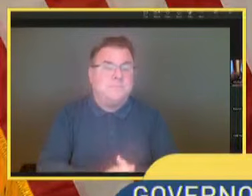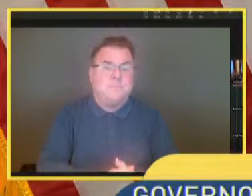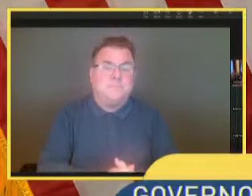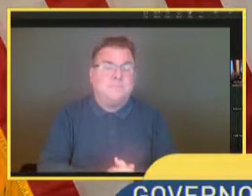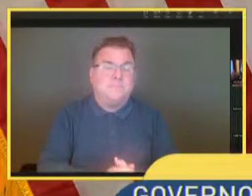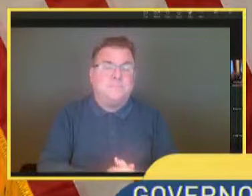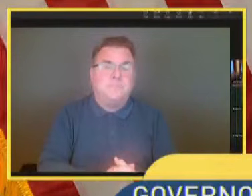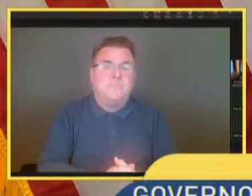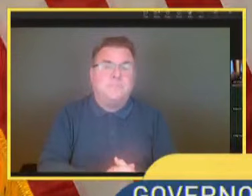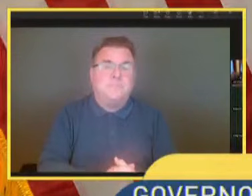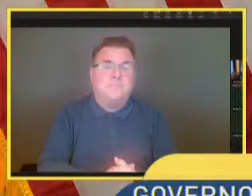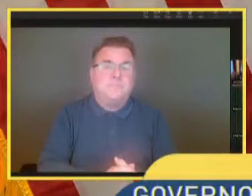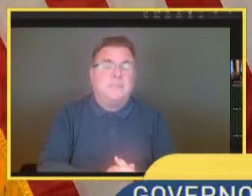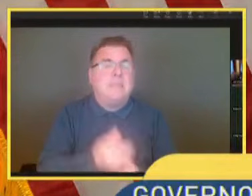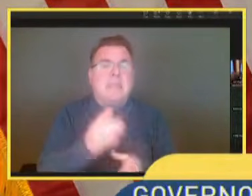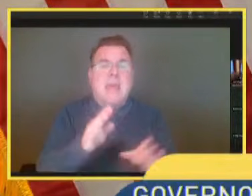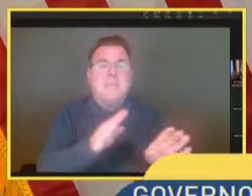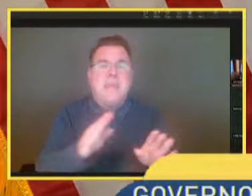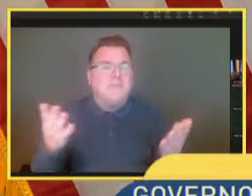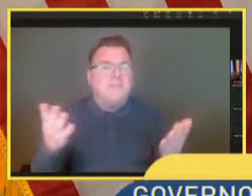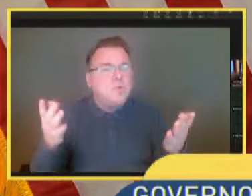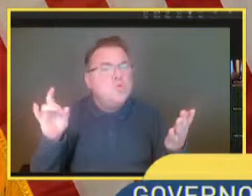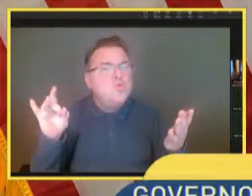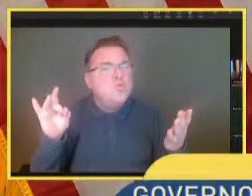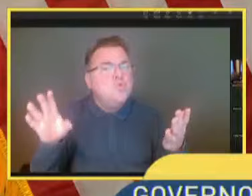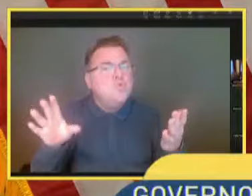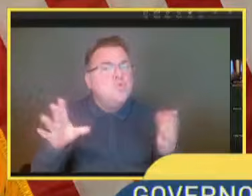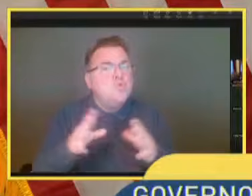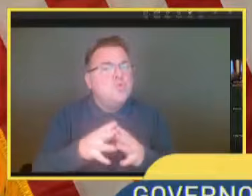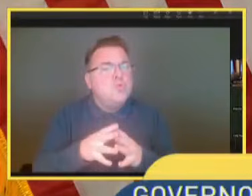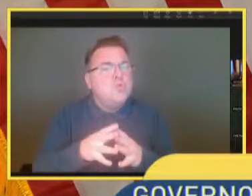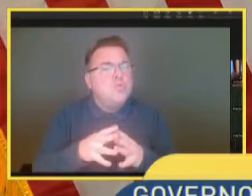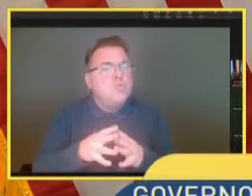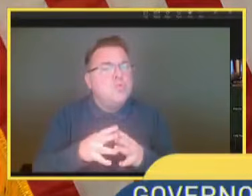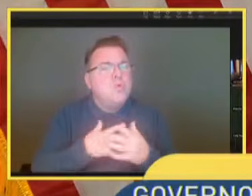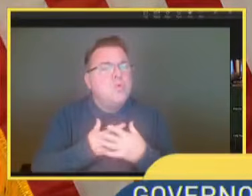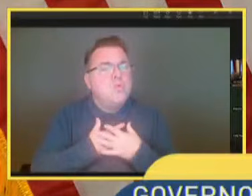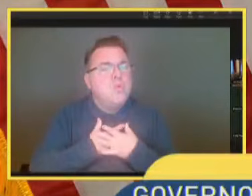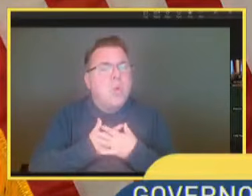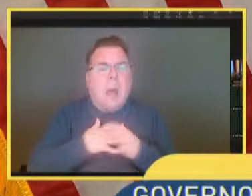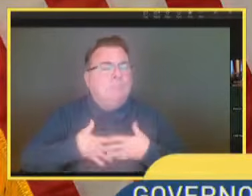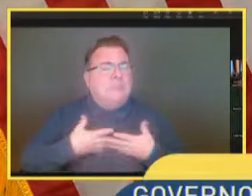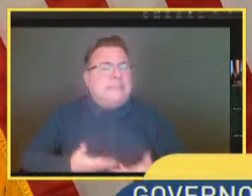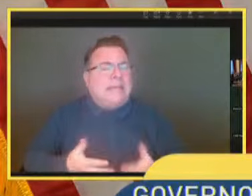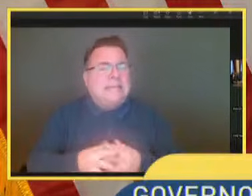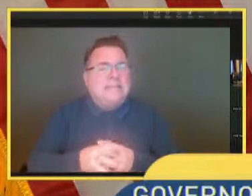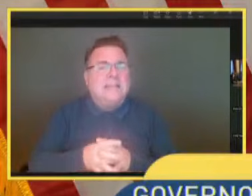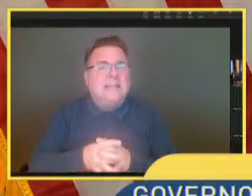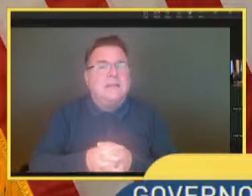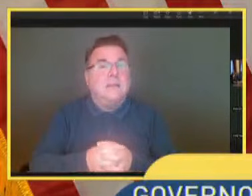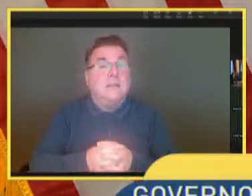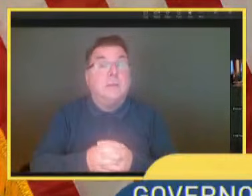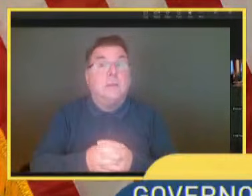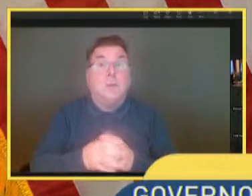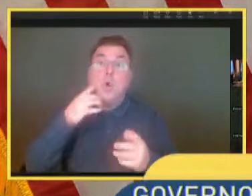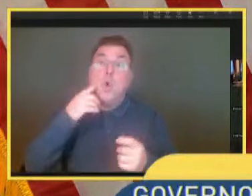conducting themselves in the way that we're seeing that is so deeply, deeply disturbing. So, no, there's no specific information,